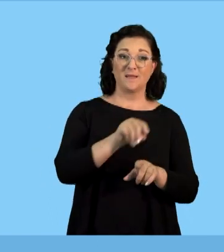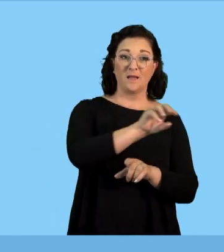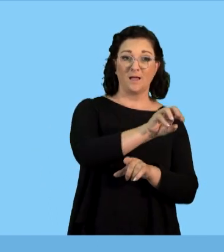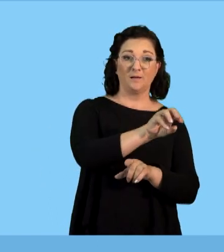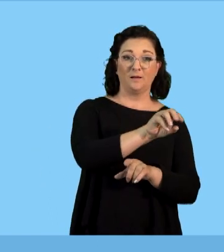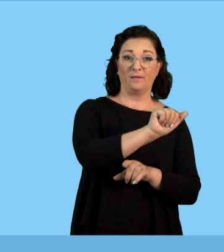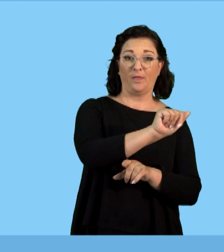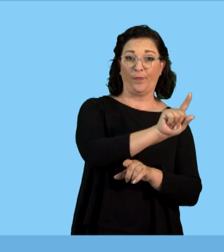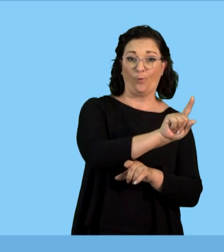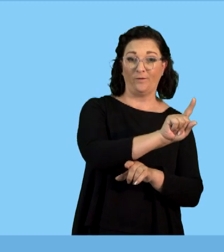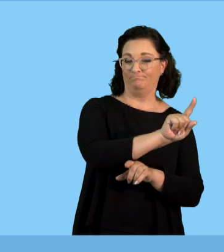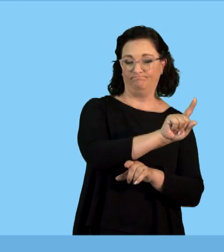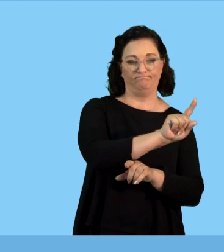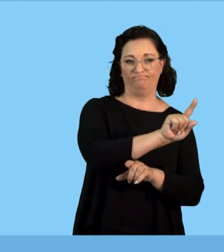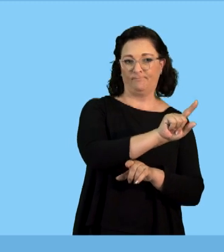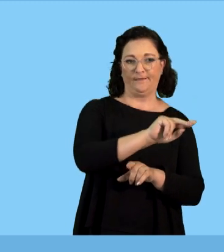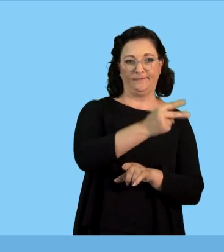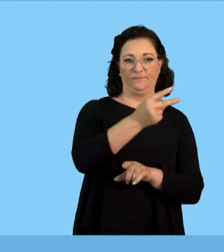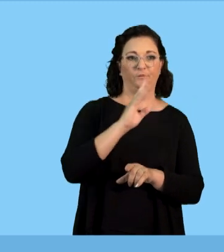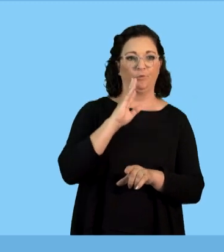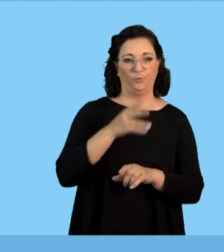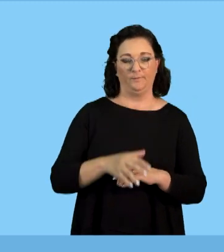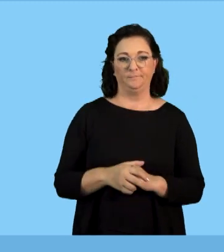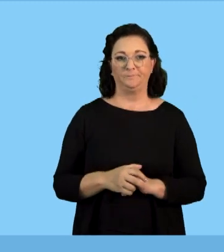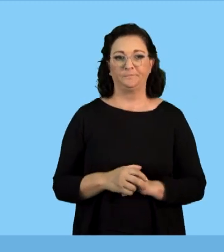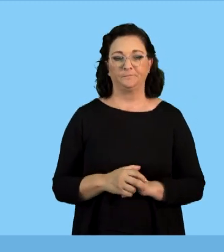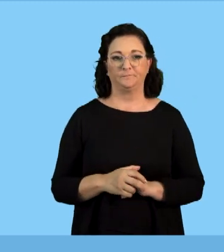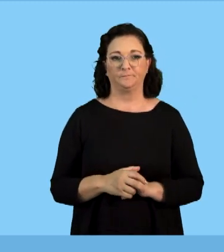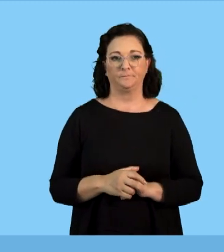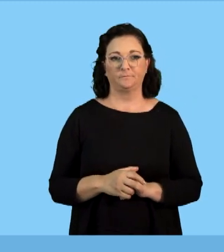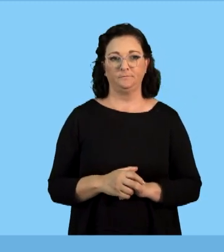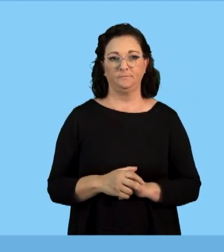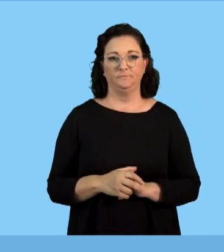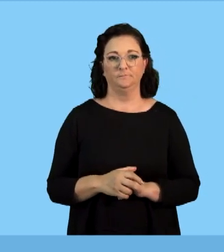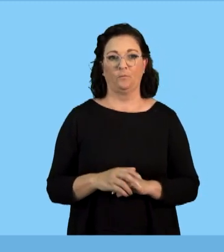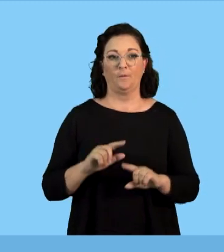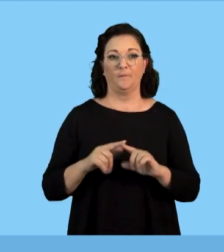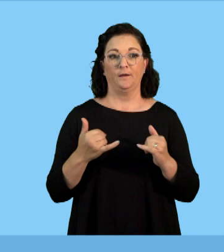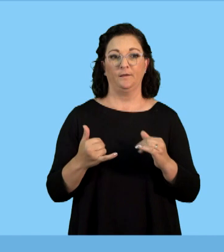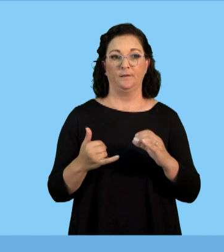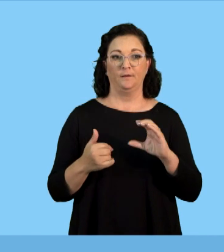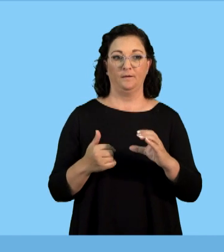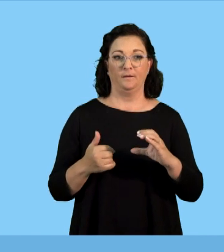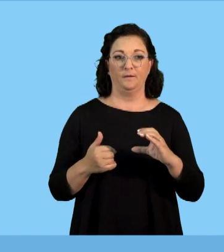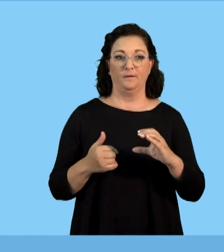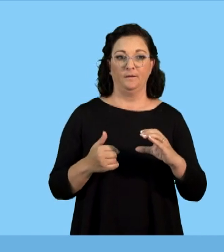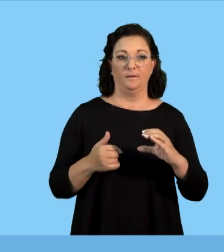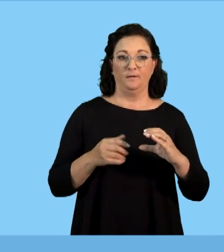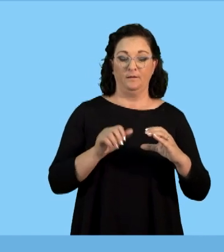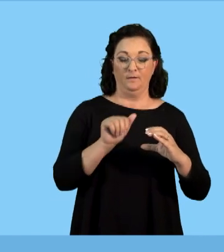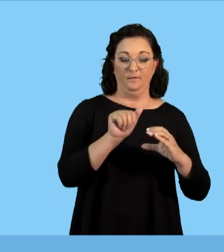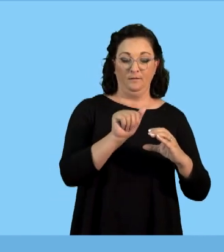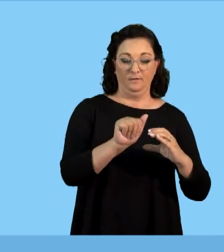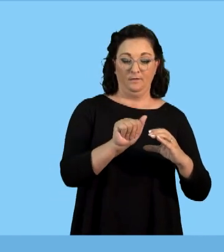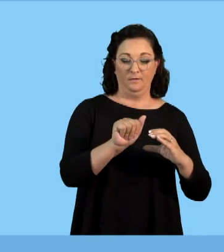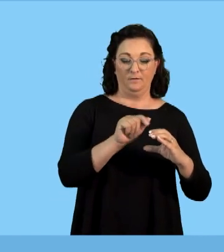to be different from the current at A1, at the ammeter A1. However, the current now pass at